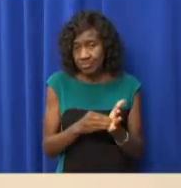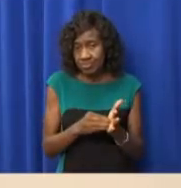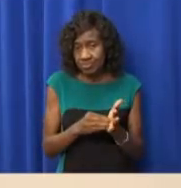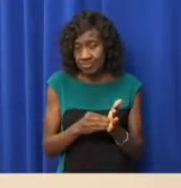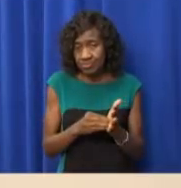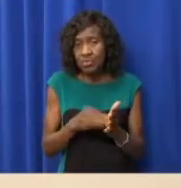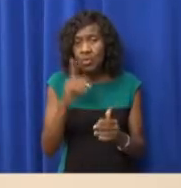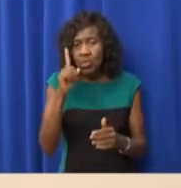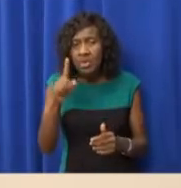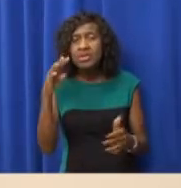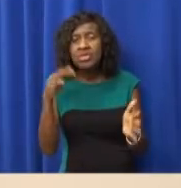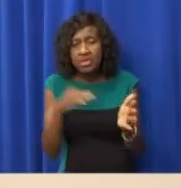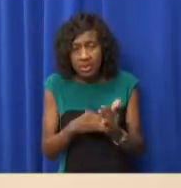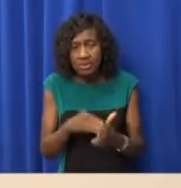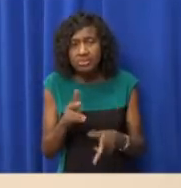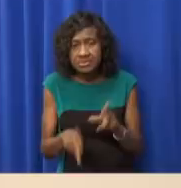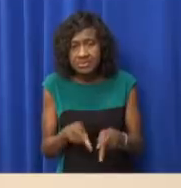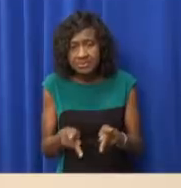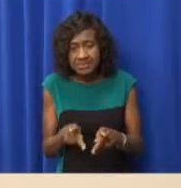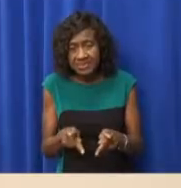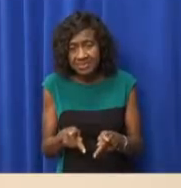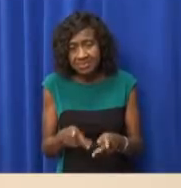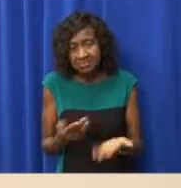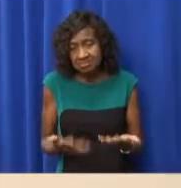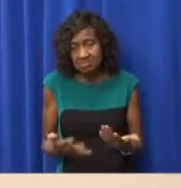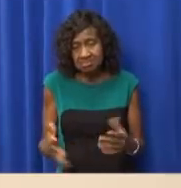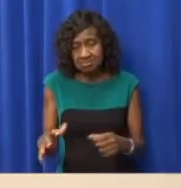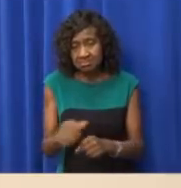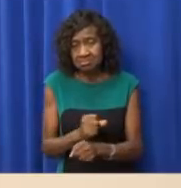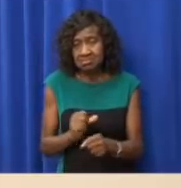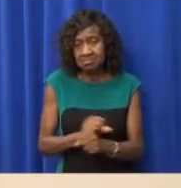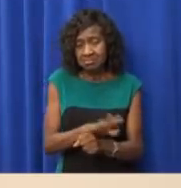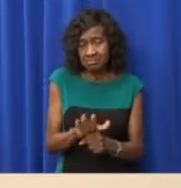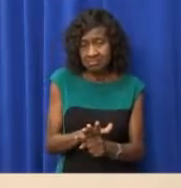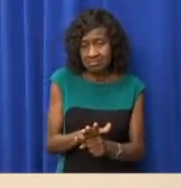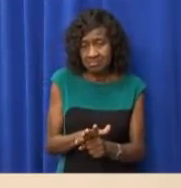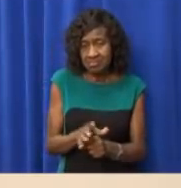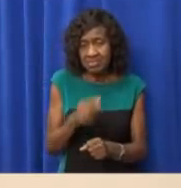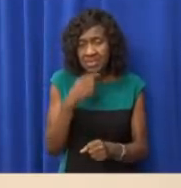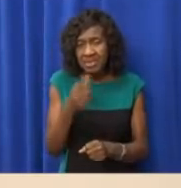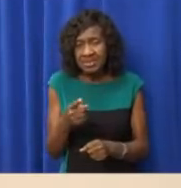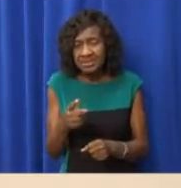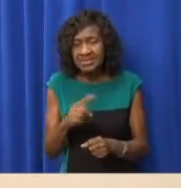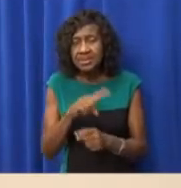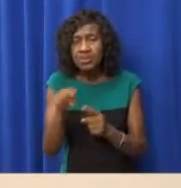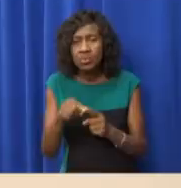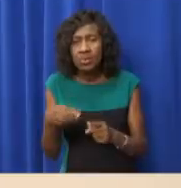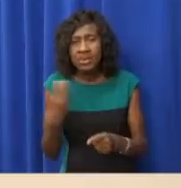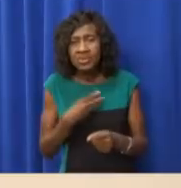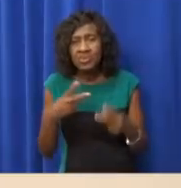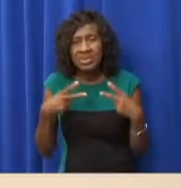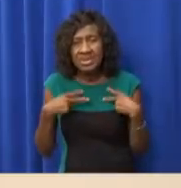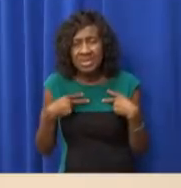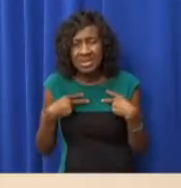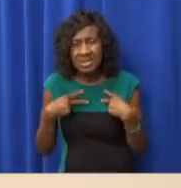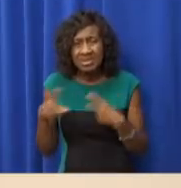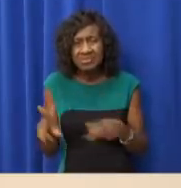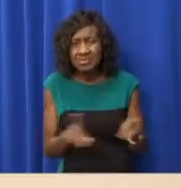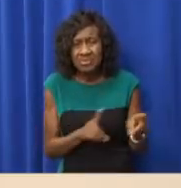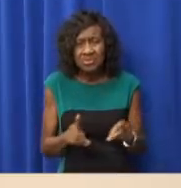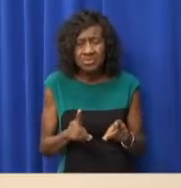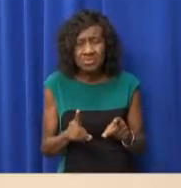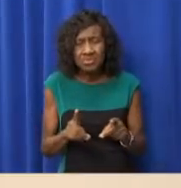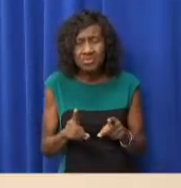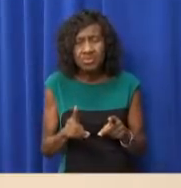continues. No matter, once we get a certain number of tests done, we can look that's going to